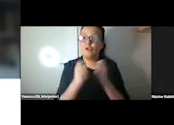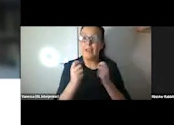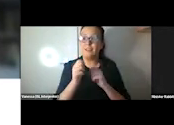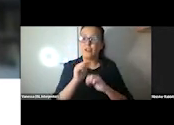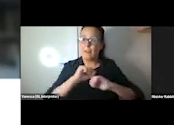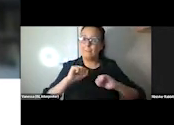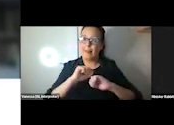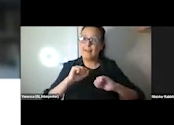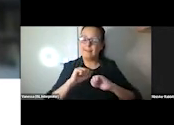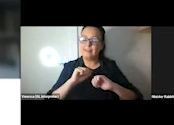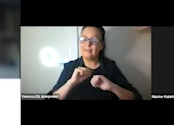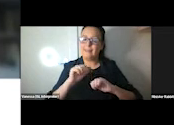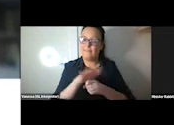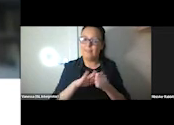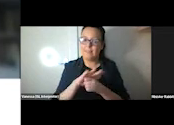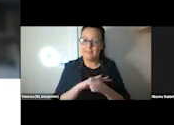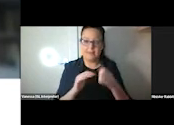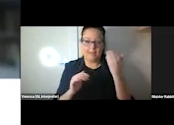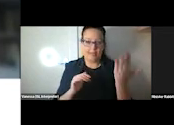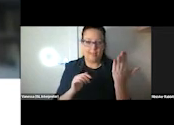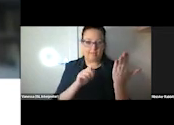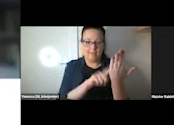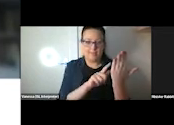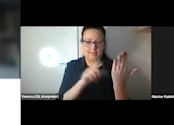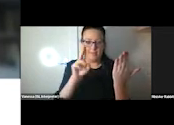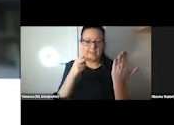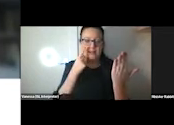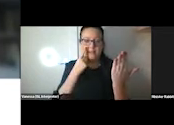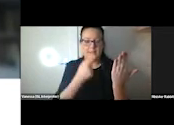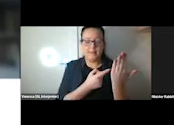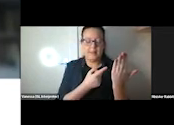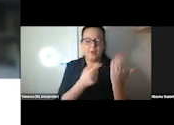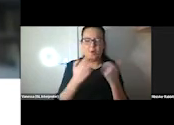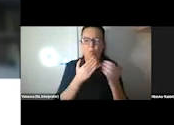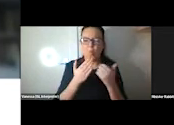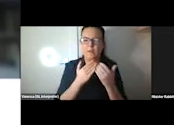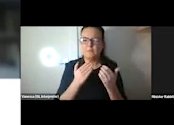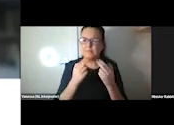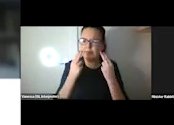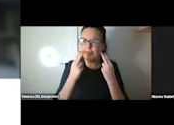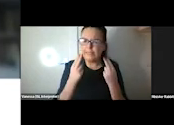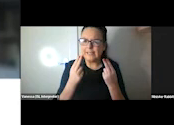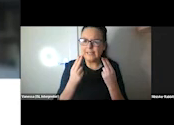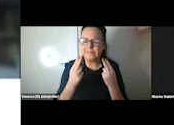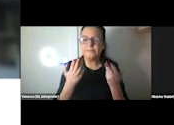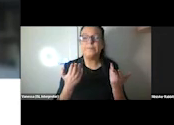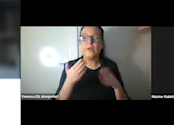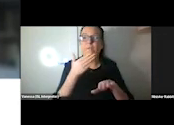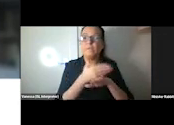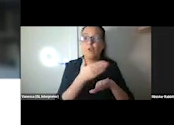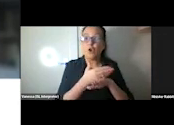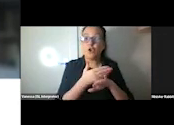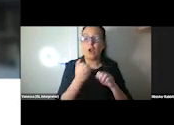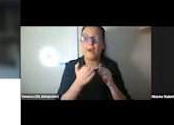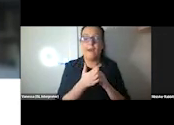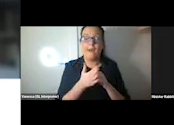left-hand side, you'll see an illustration of what in fact is required as a function of a